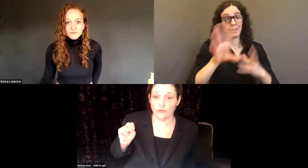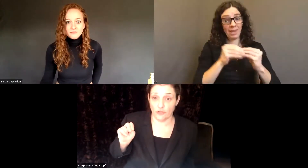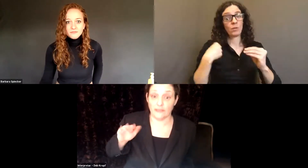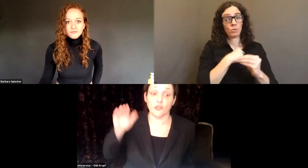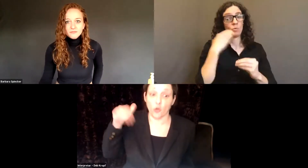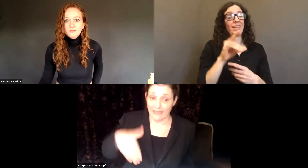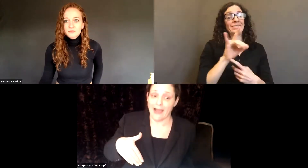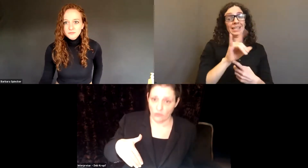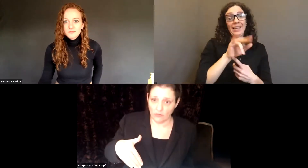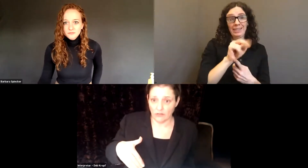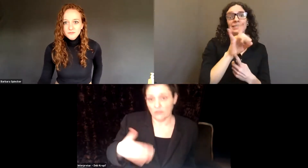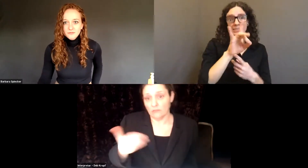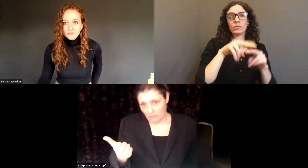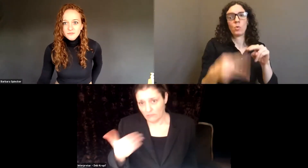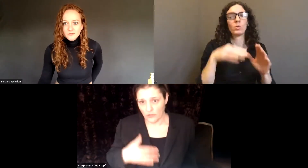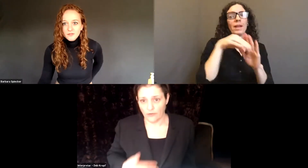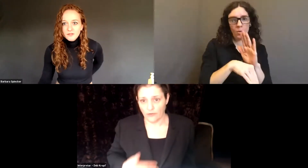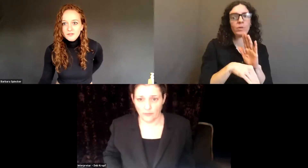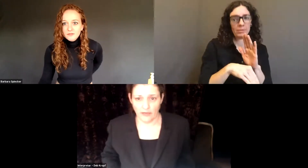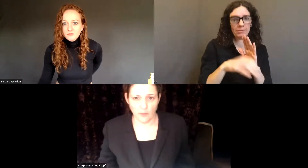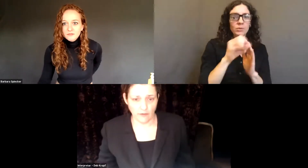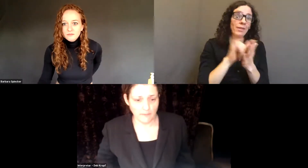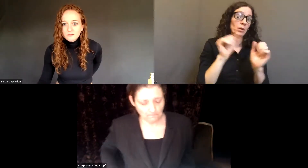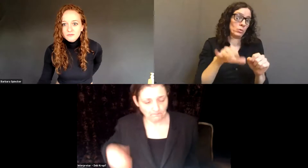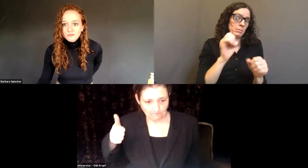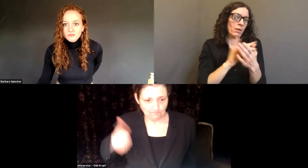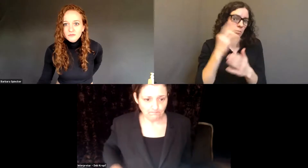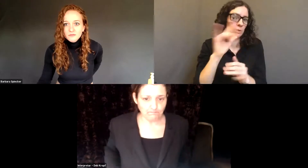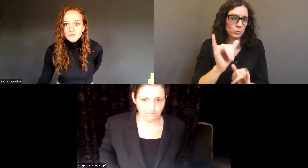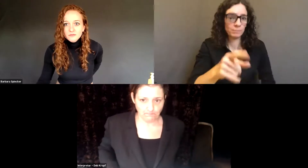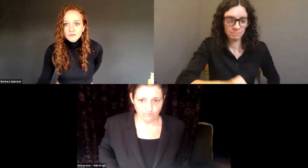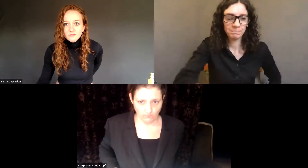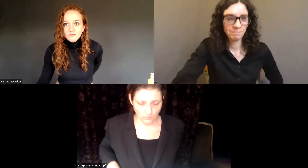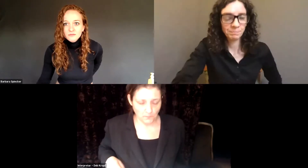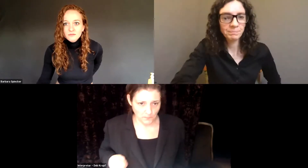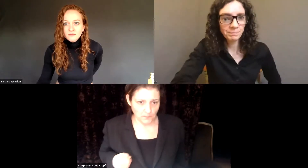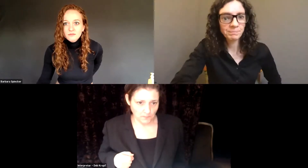inorganic nitrogen did go down. So that could be part of it.